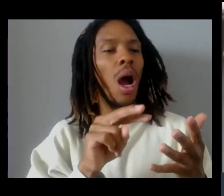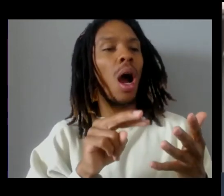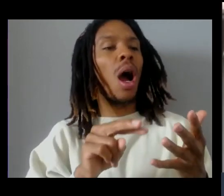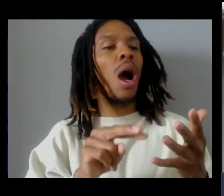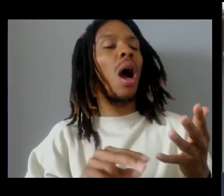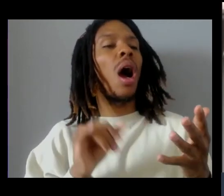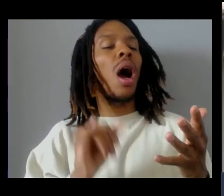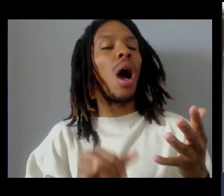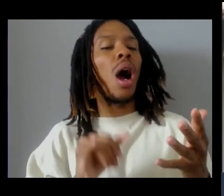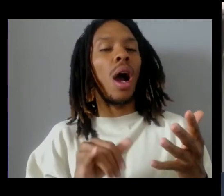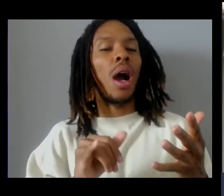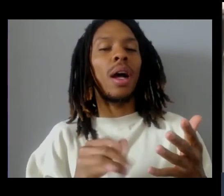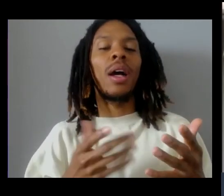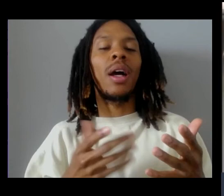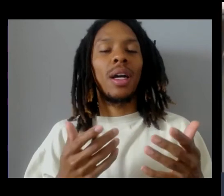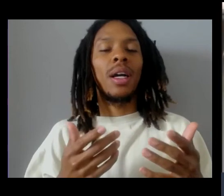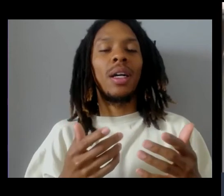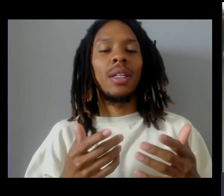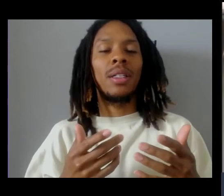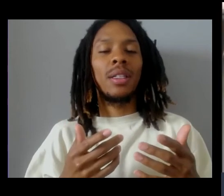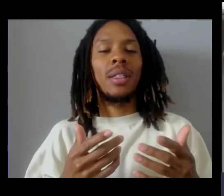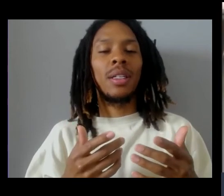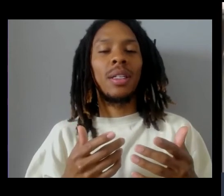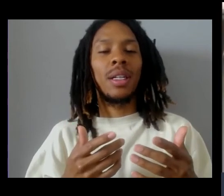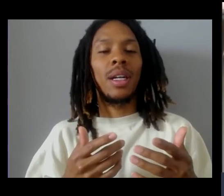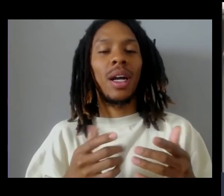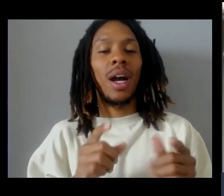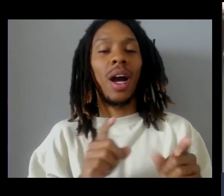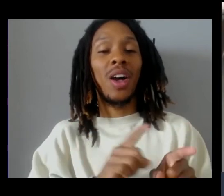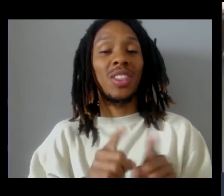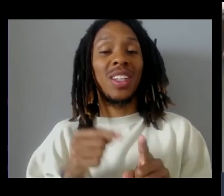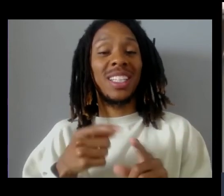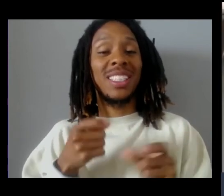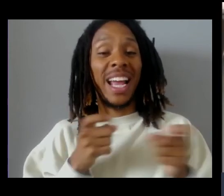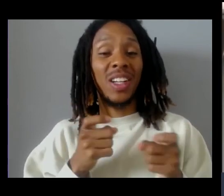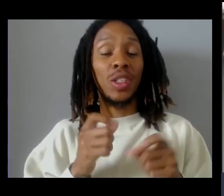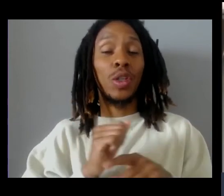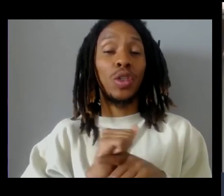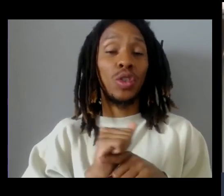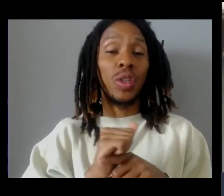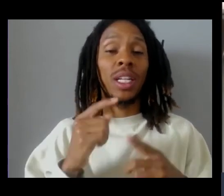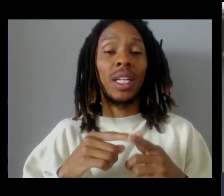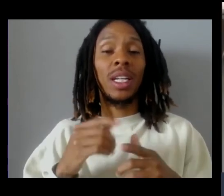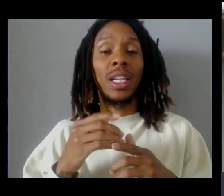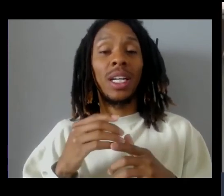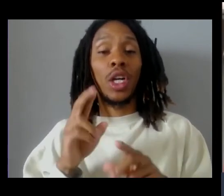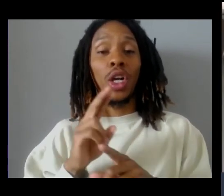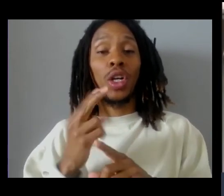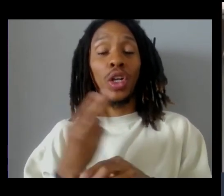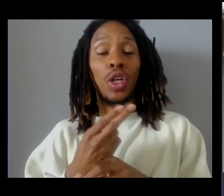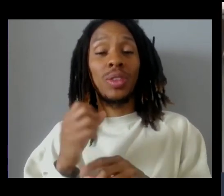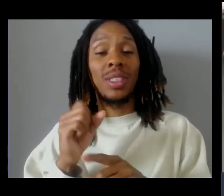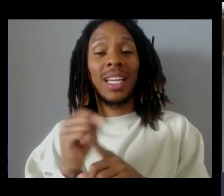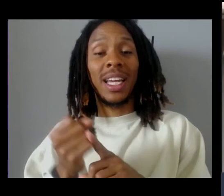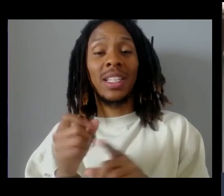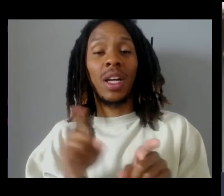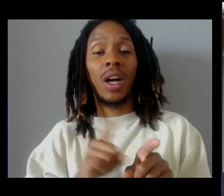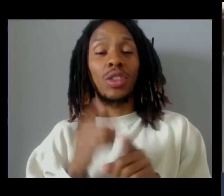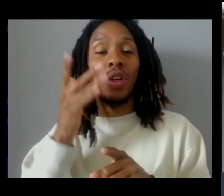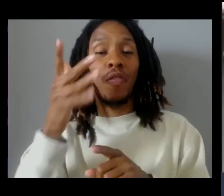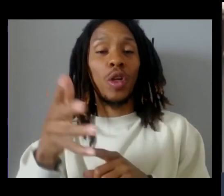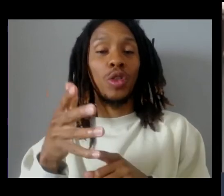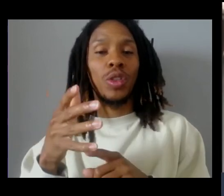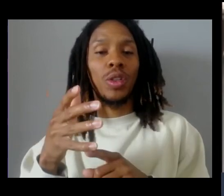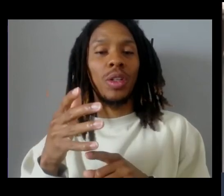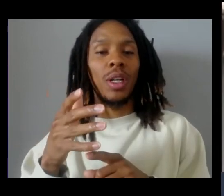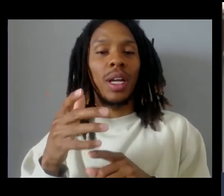There's the fact that it handles training and certain use cases like that today, as well as the future-proof aspect where it